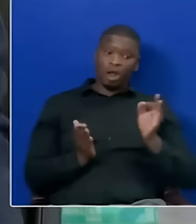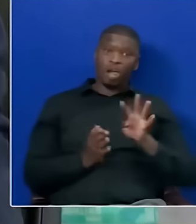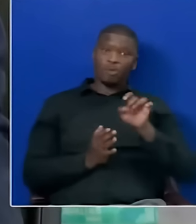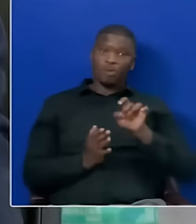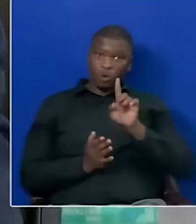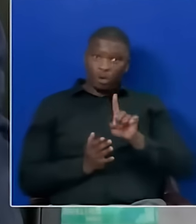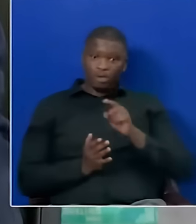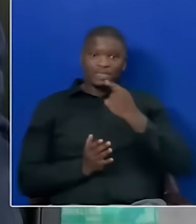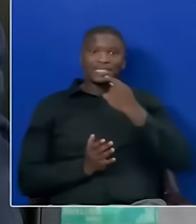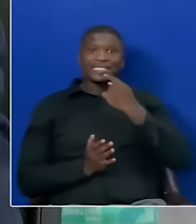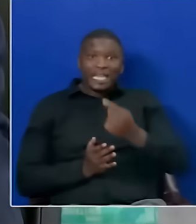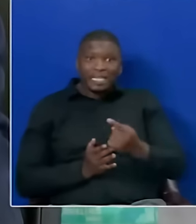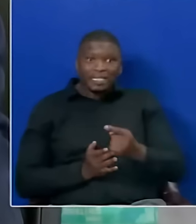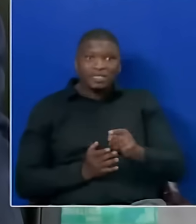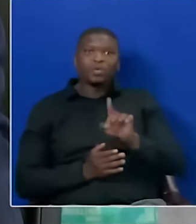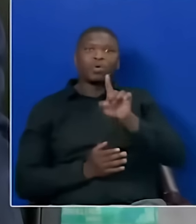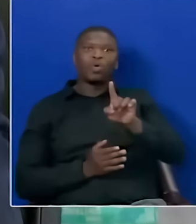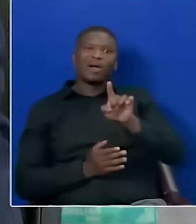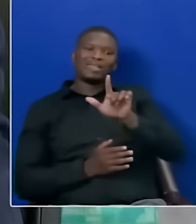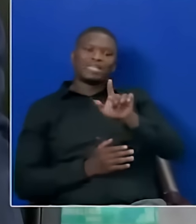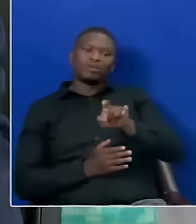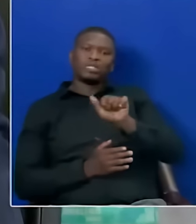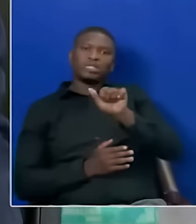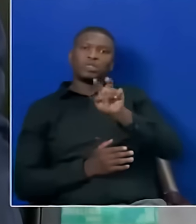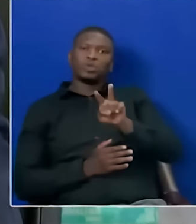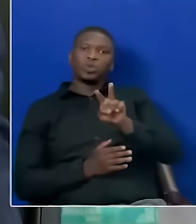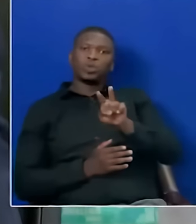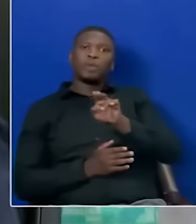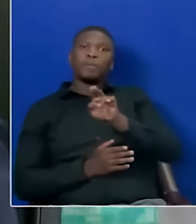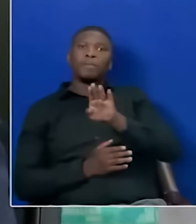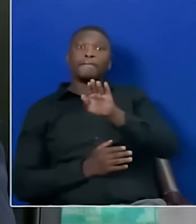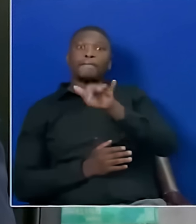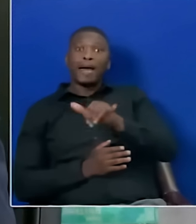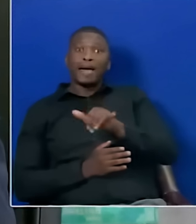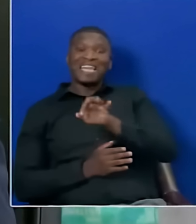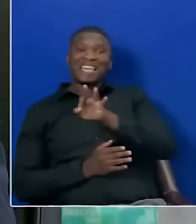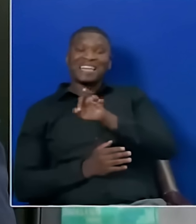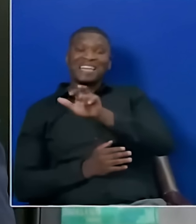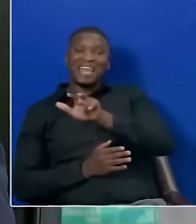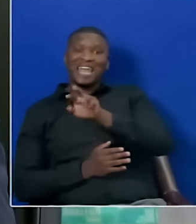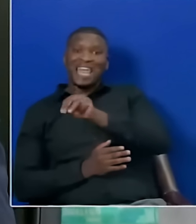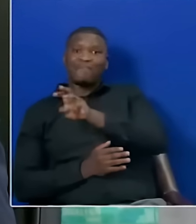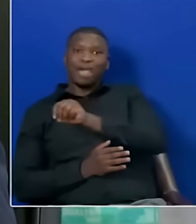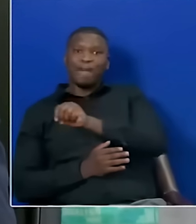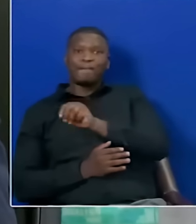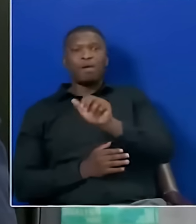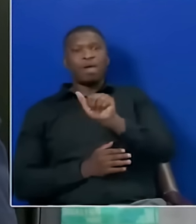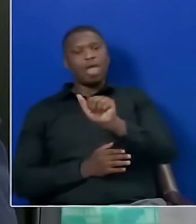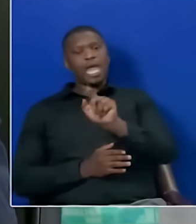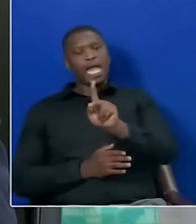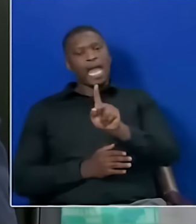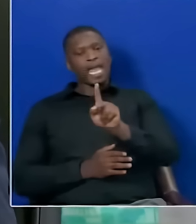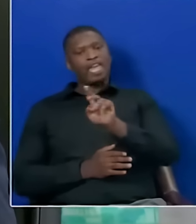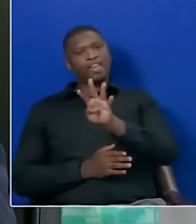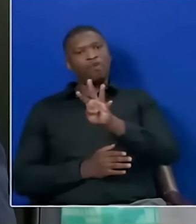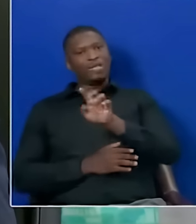one 7.62 by 39 millimeter caliber AK model 47 assault